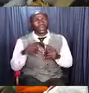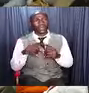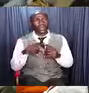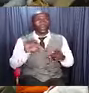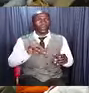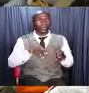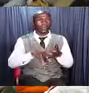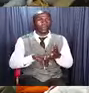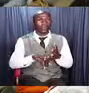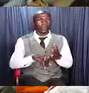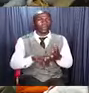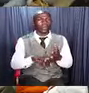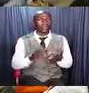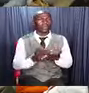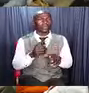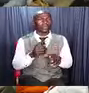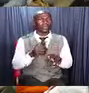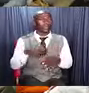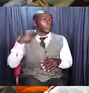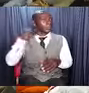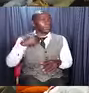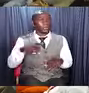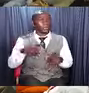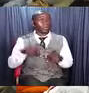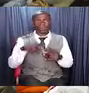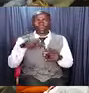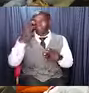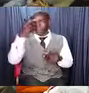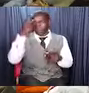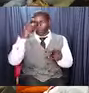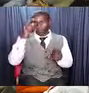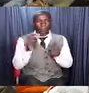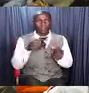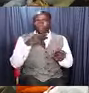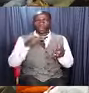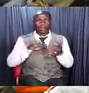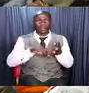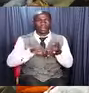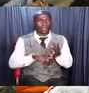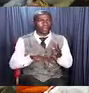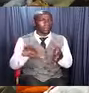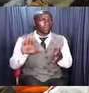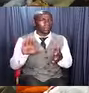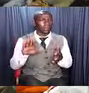muke, mume, to your wife, to your husband, mara kwa wazazi, or despising your parents, mume, and bitterness to your